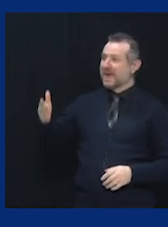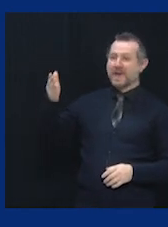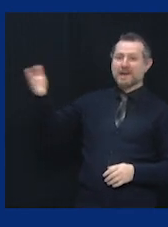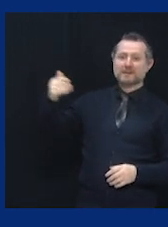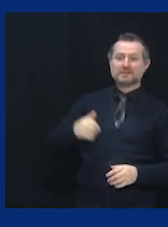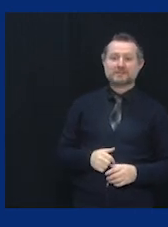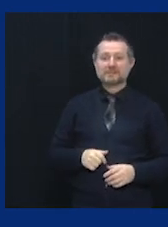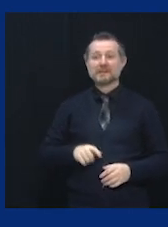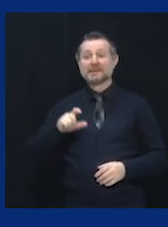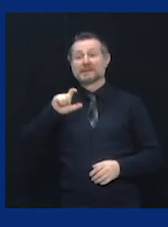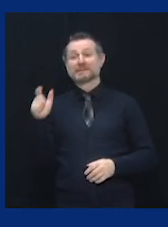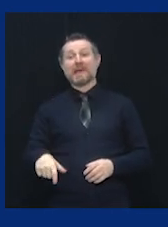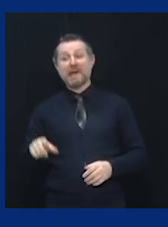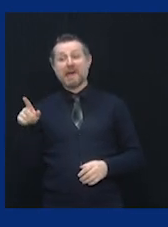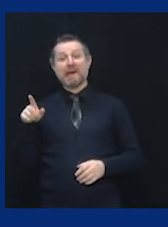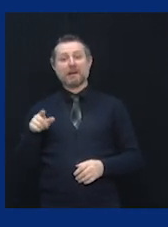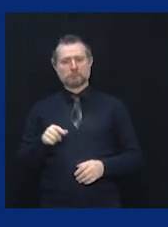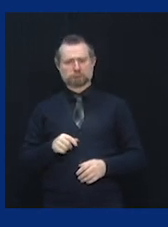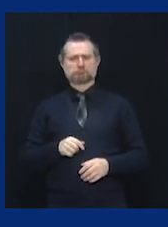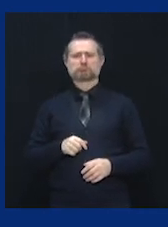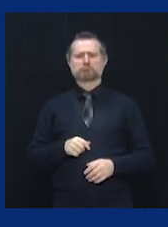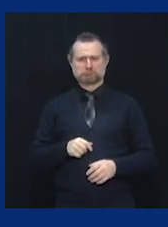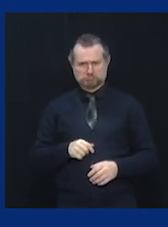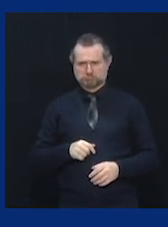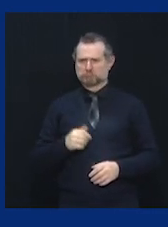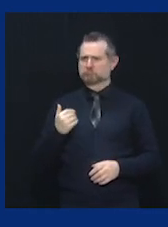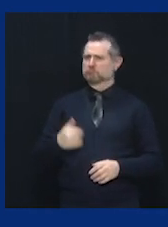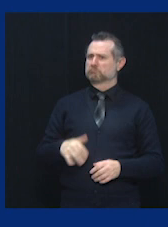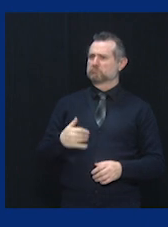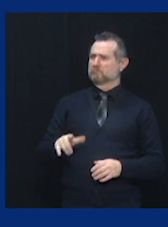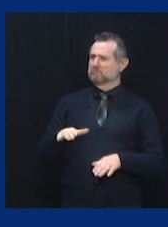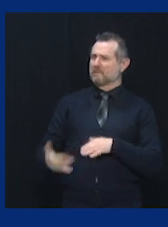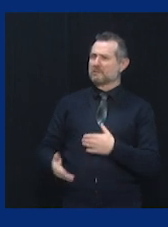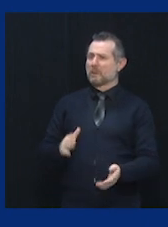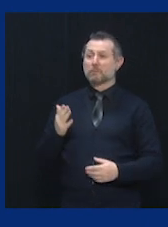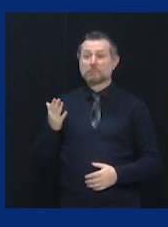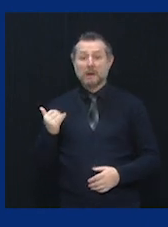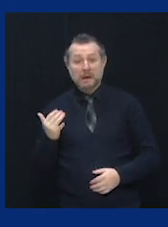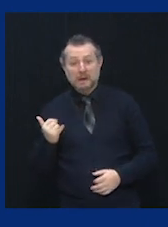people die unnecessarily. They die because they couldn't get into a hospital.